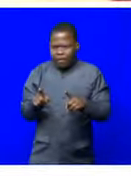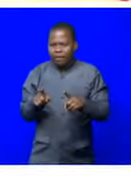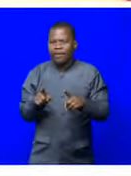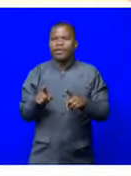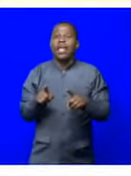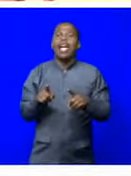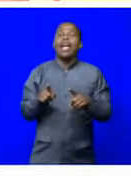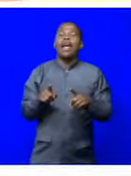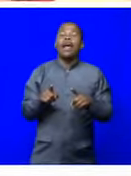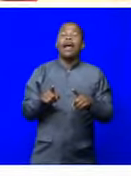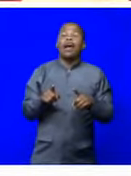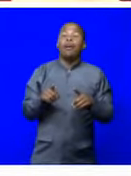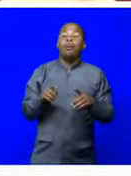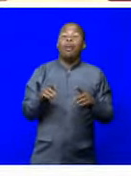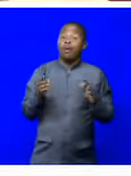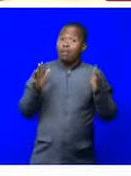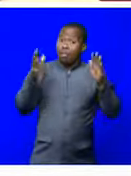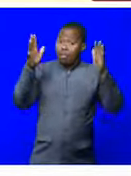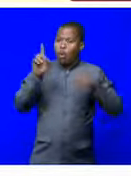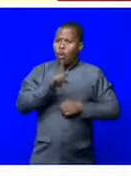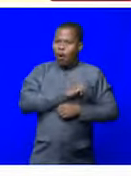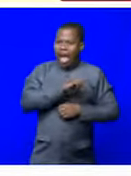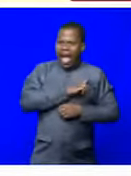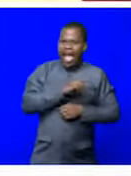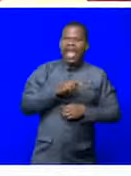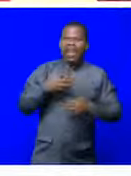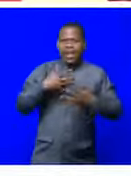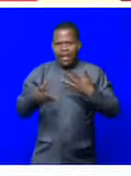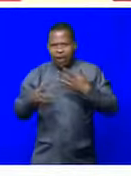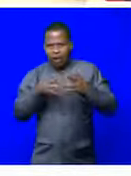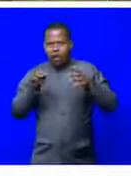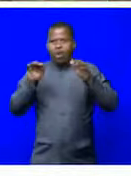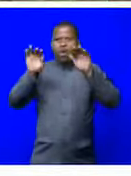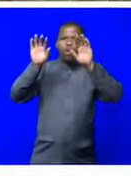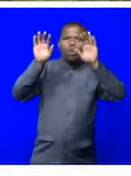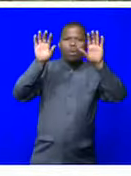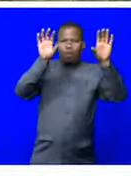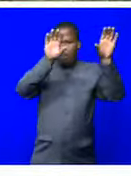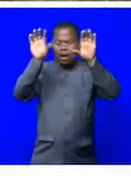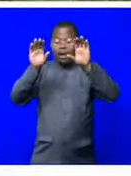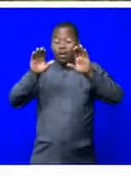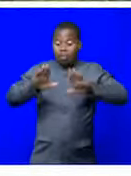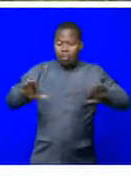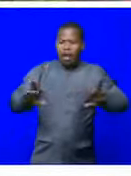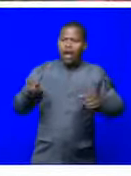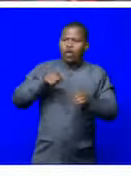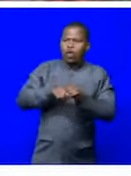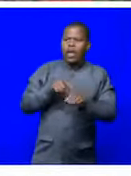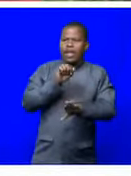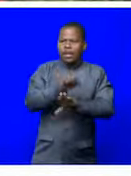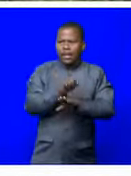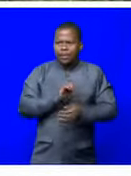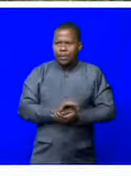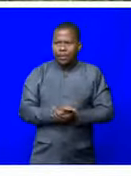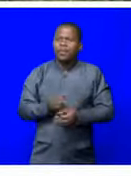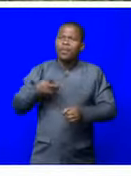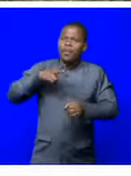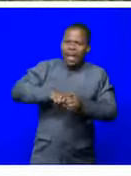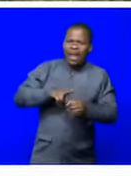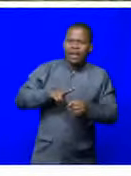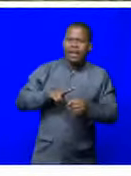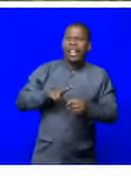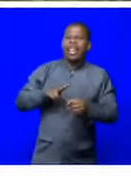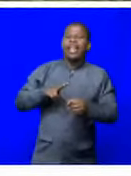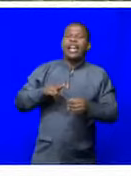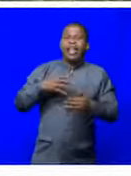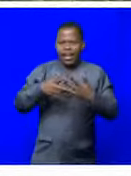ngulenkampani ibambisene netinhlangothi lesebentisana nato. Khathi lesiningi vele le mikhicito yethu siye sishode